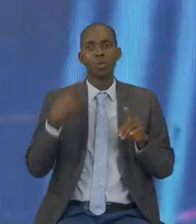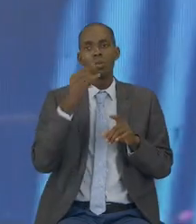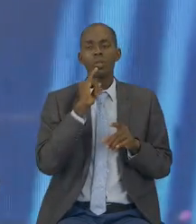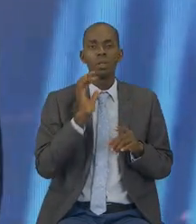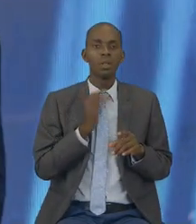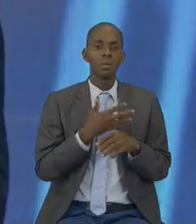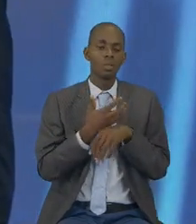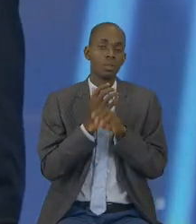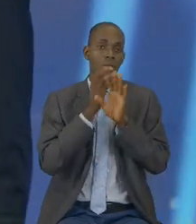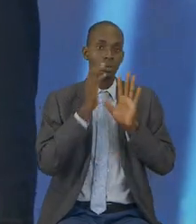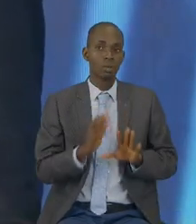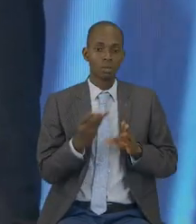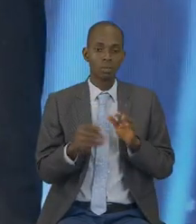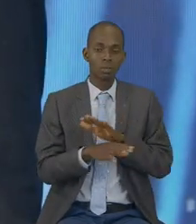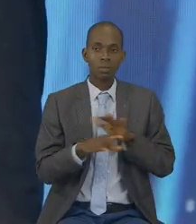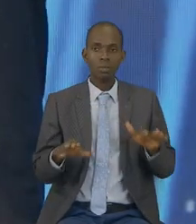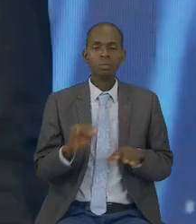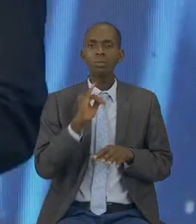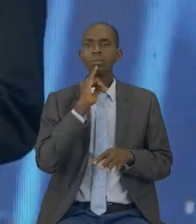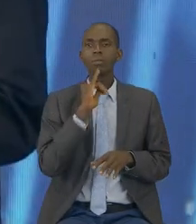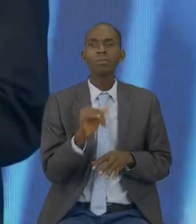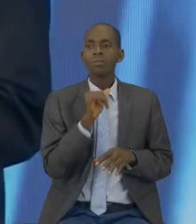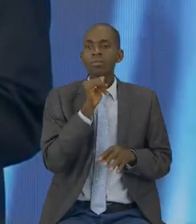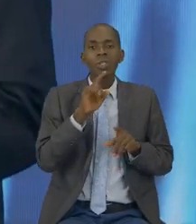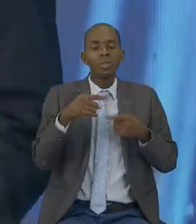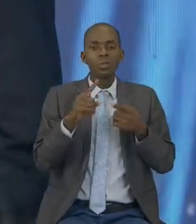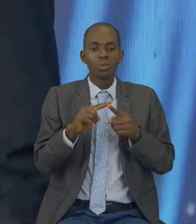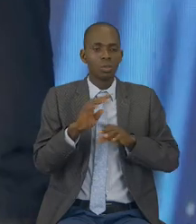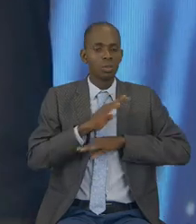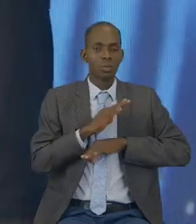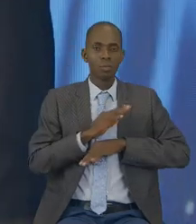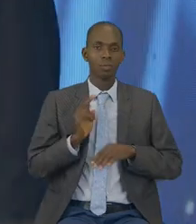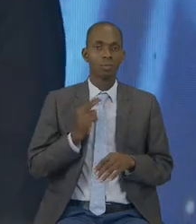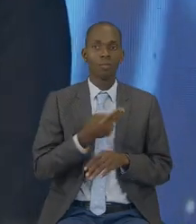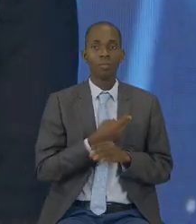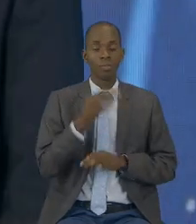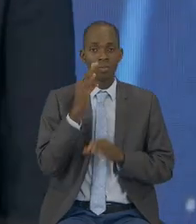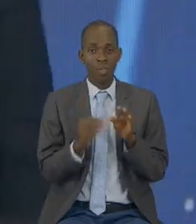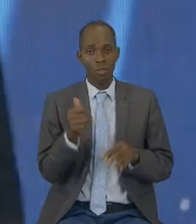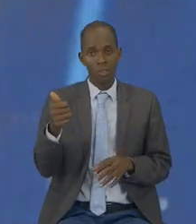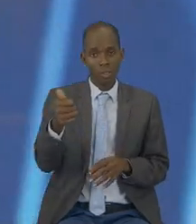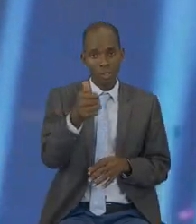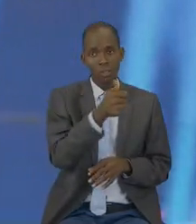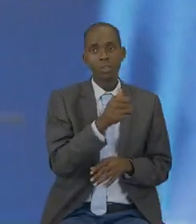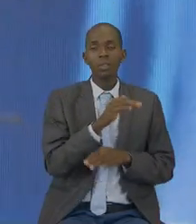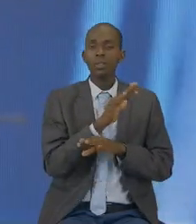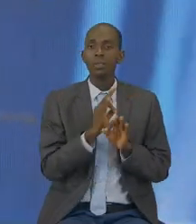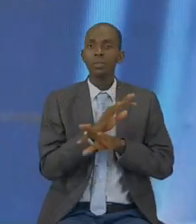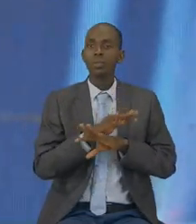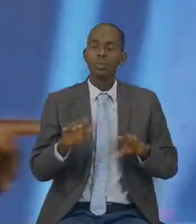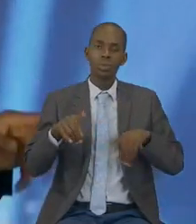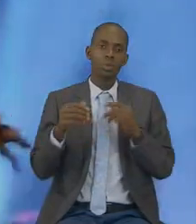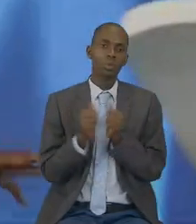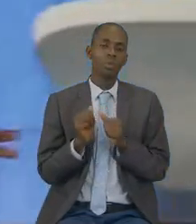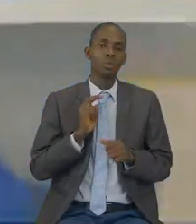Creator. The land is not going to satisfy us if you yourself, if you don't go with us.